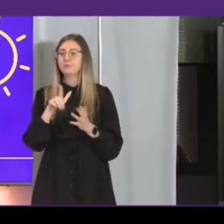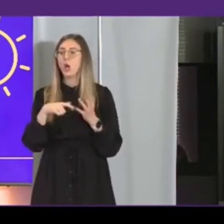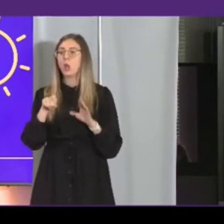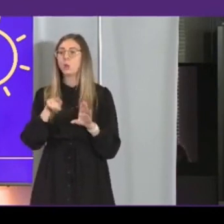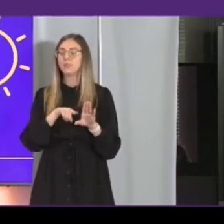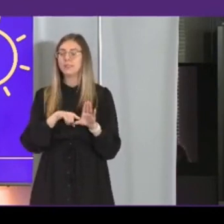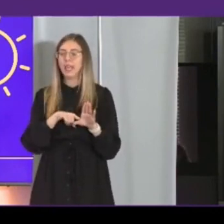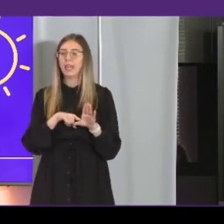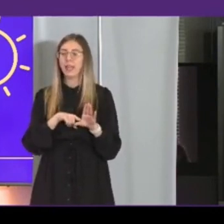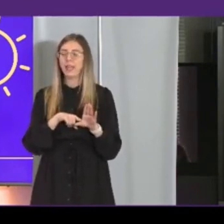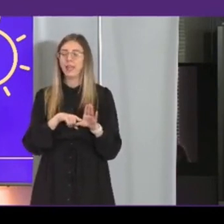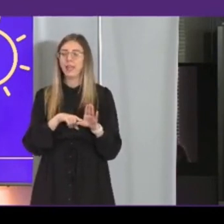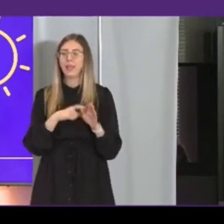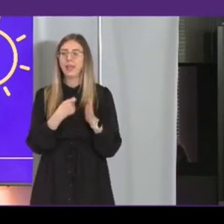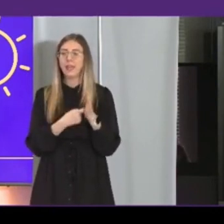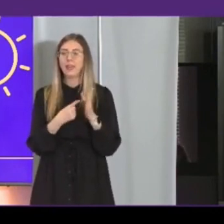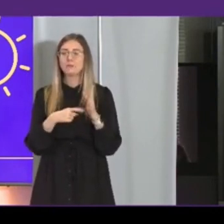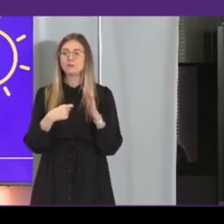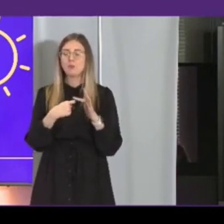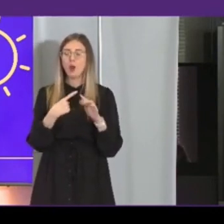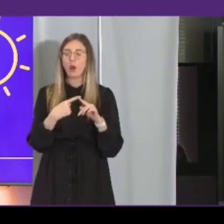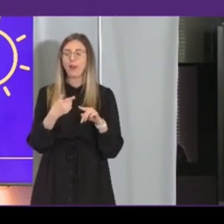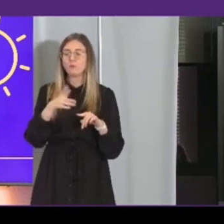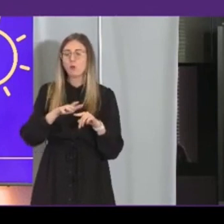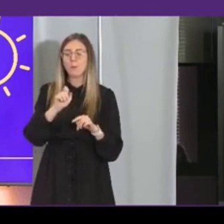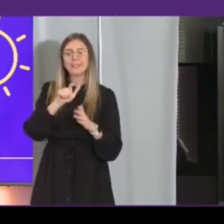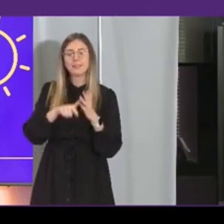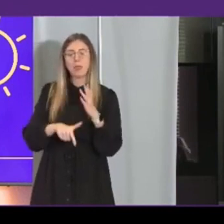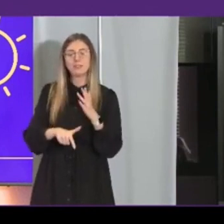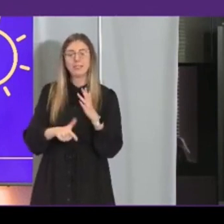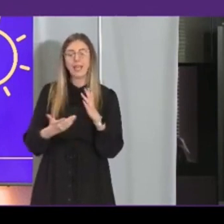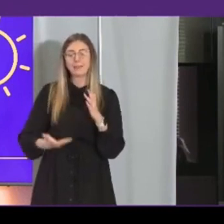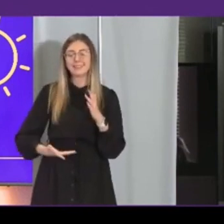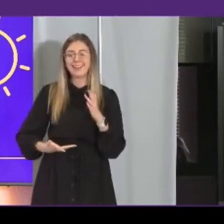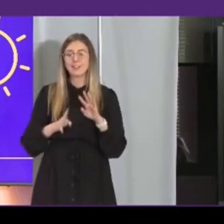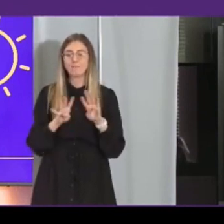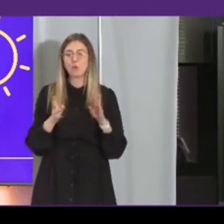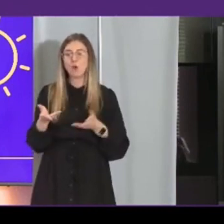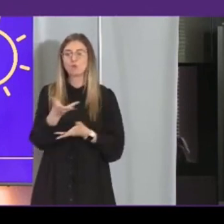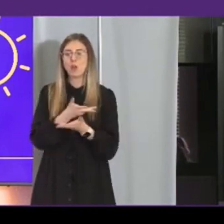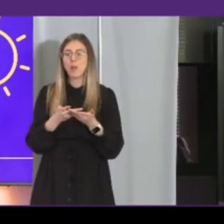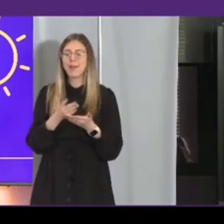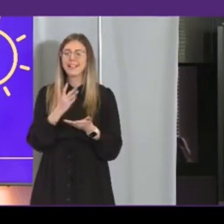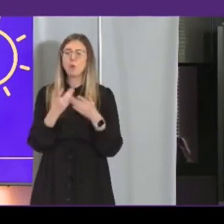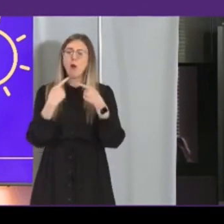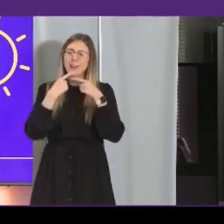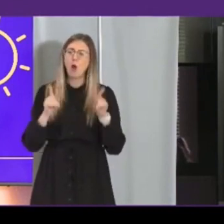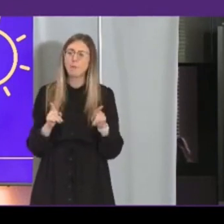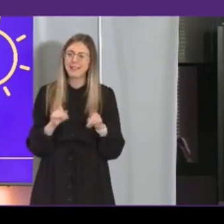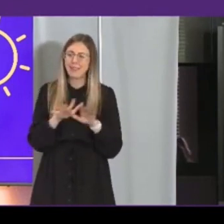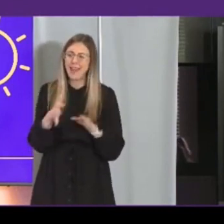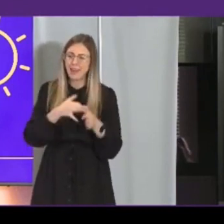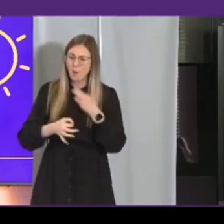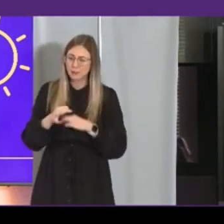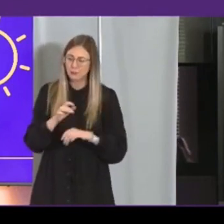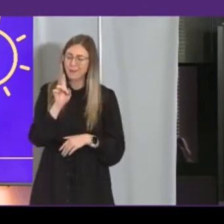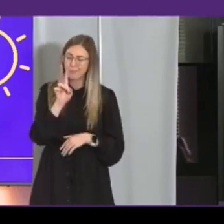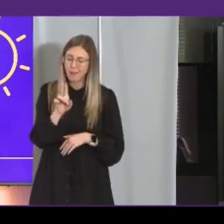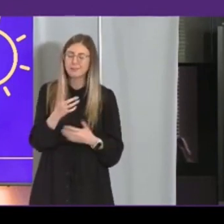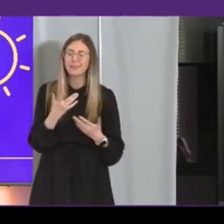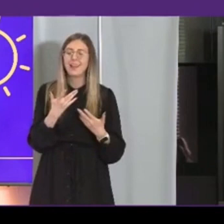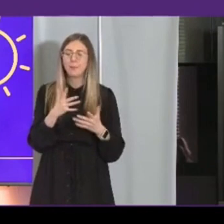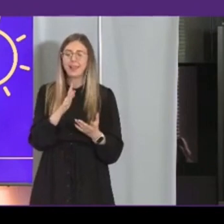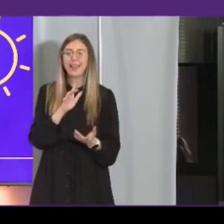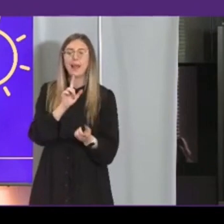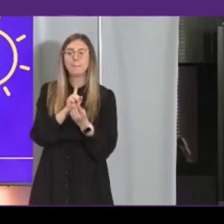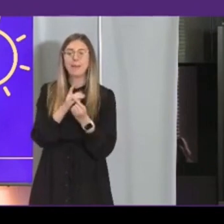Thank you. So Lucy Ruck from Business Disability Forum. Yep. It was possibly more of a comment again, I'm afraid, but we recently met